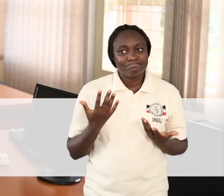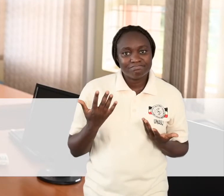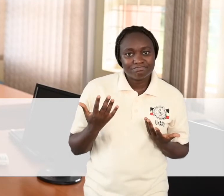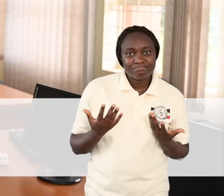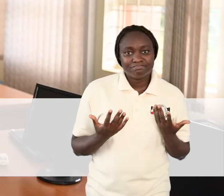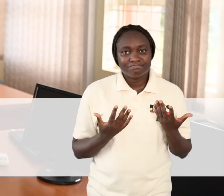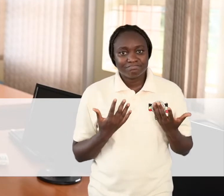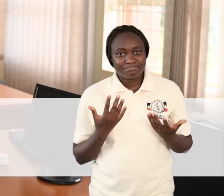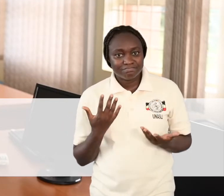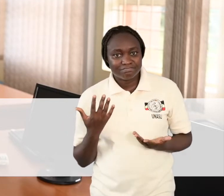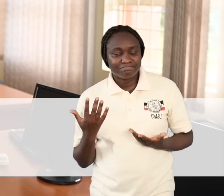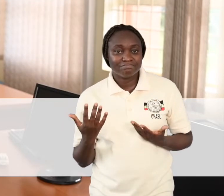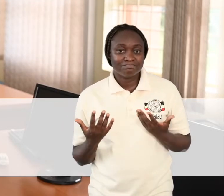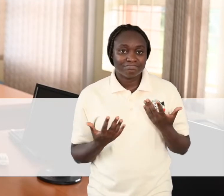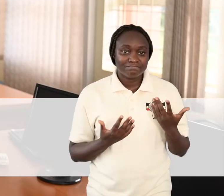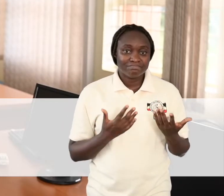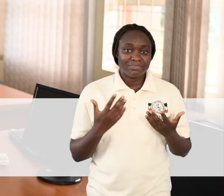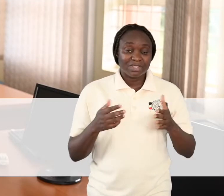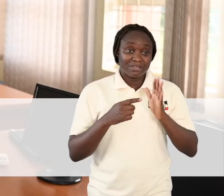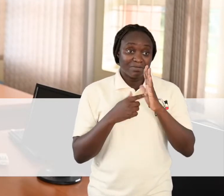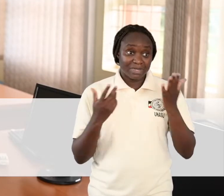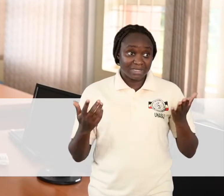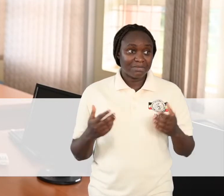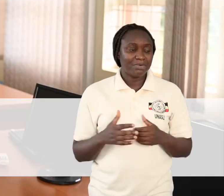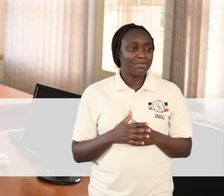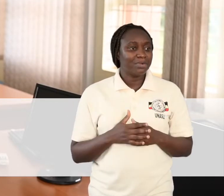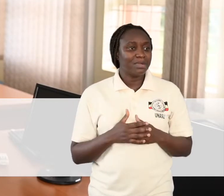Assuming you're given a set